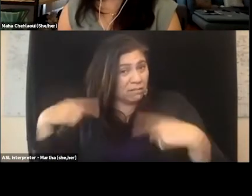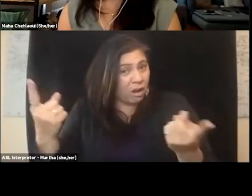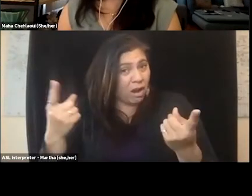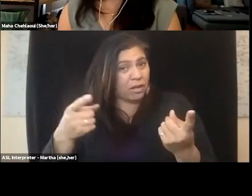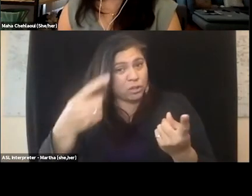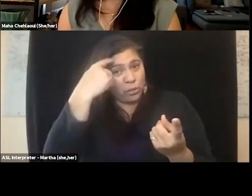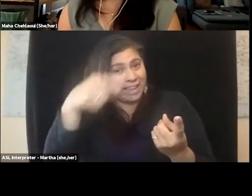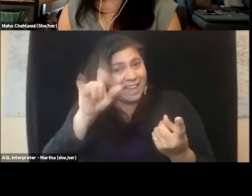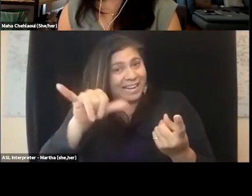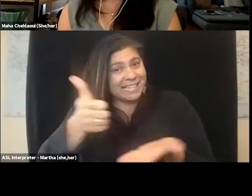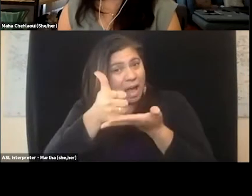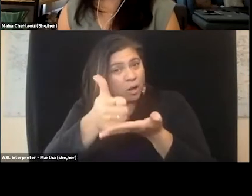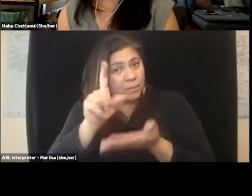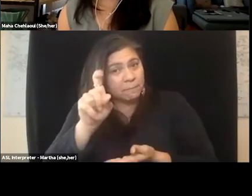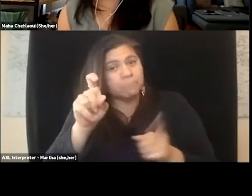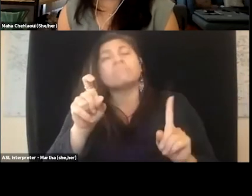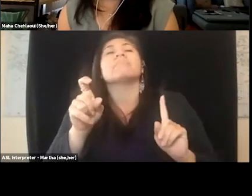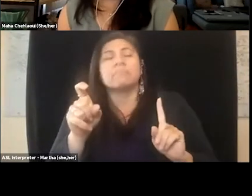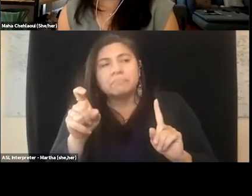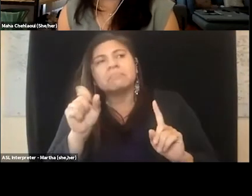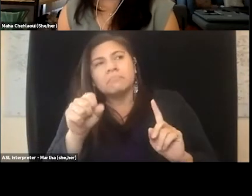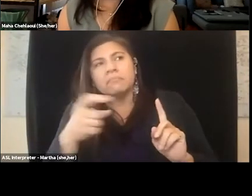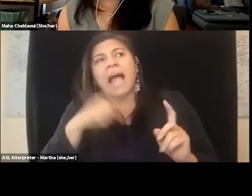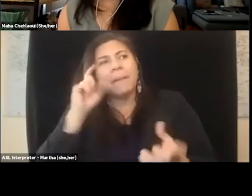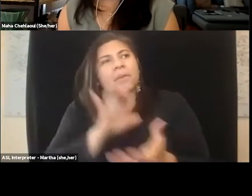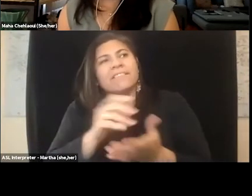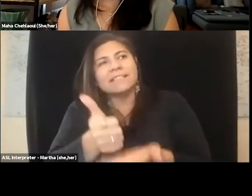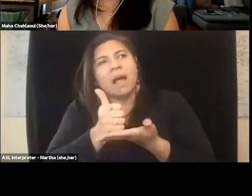I think it's helped our membership in general a little bit, yes,